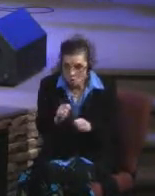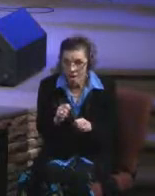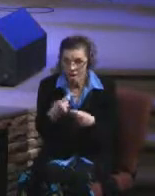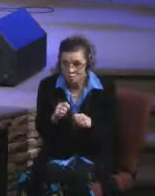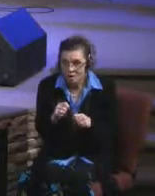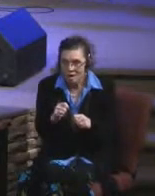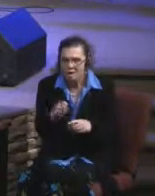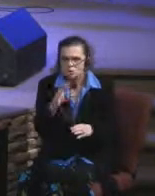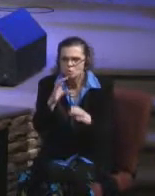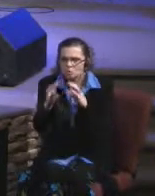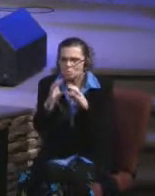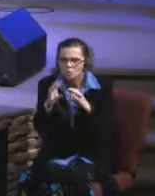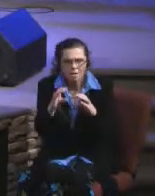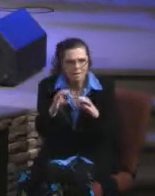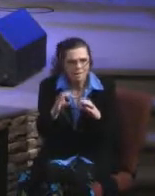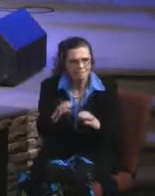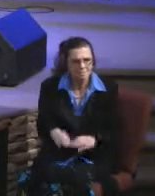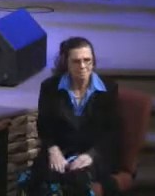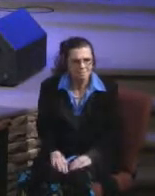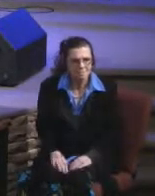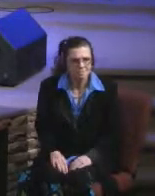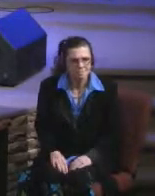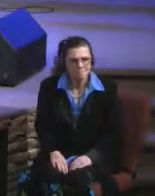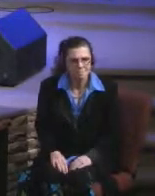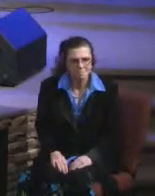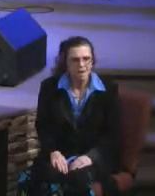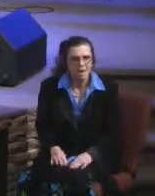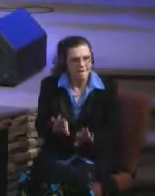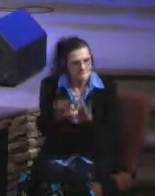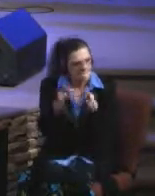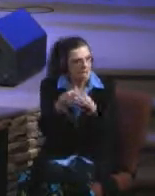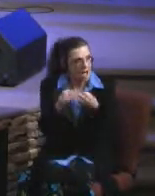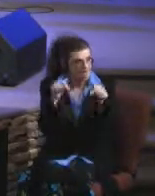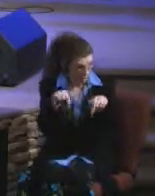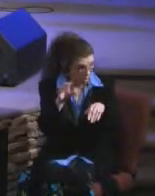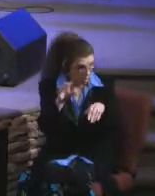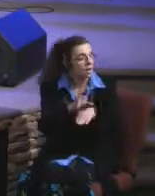I really try to communicate union and family here at Poyen.